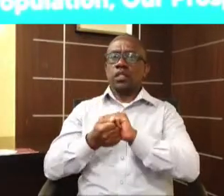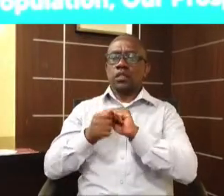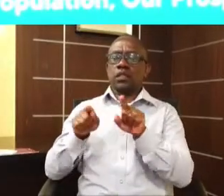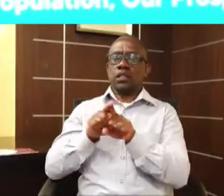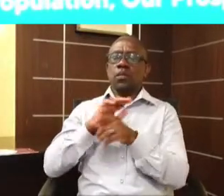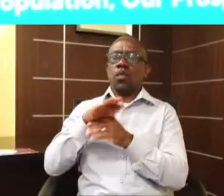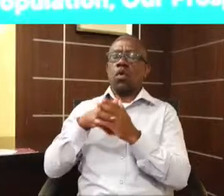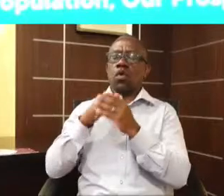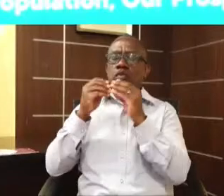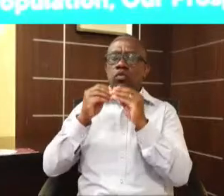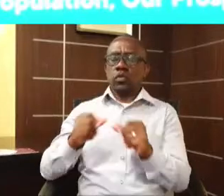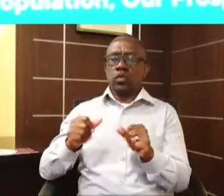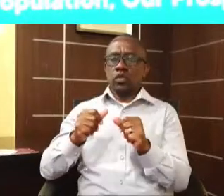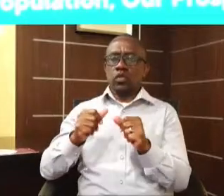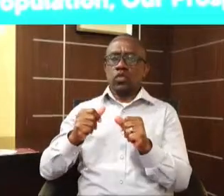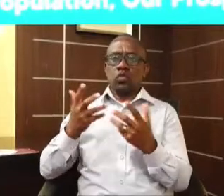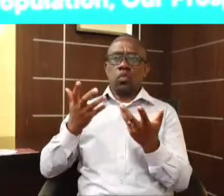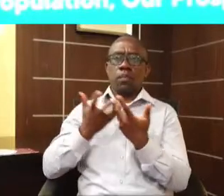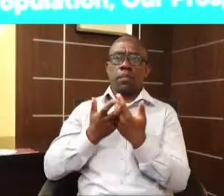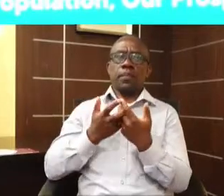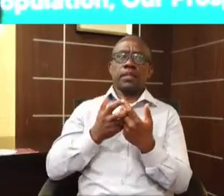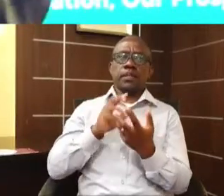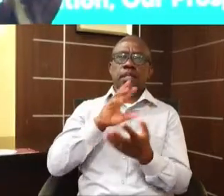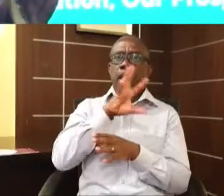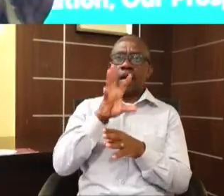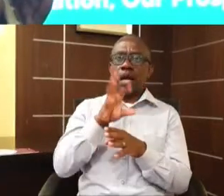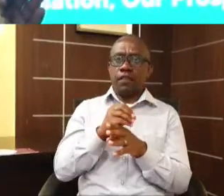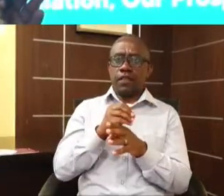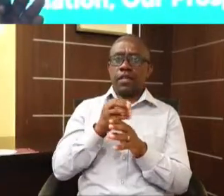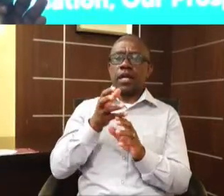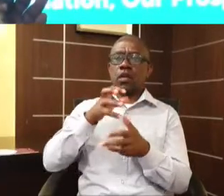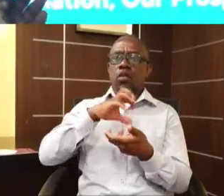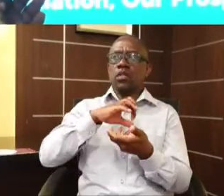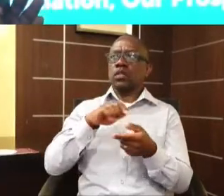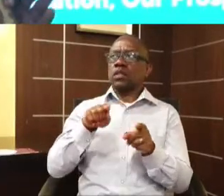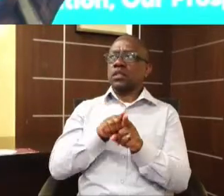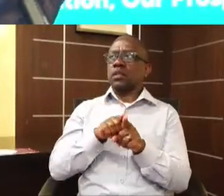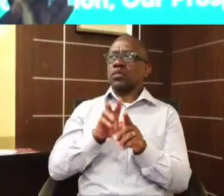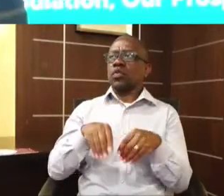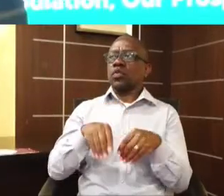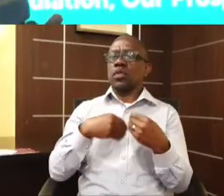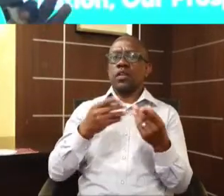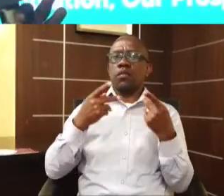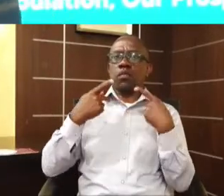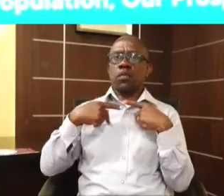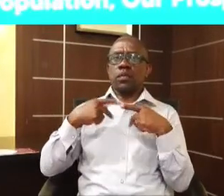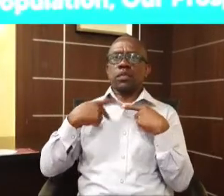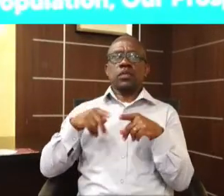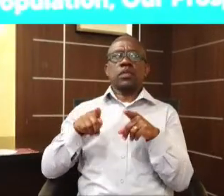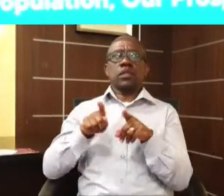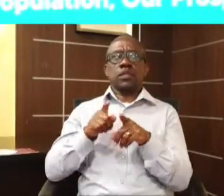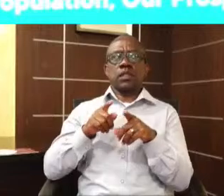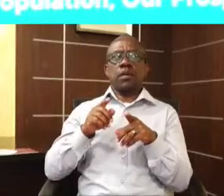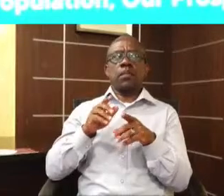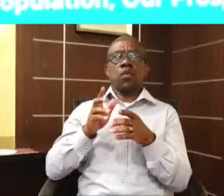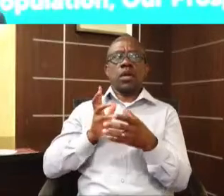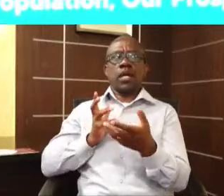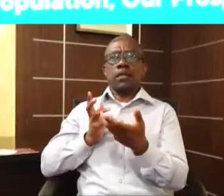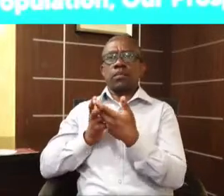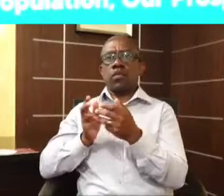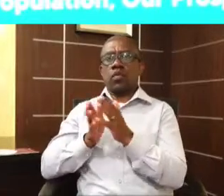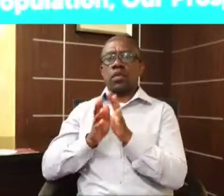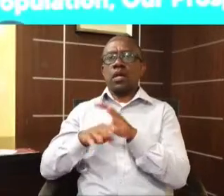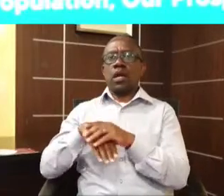solutions to the African context given the population that is consuming the output. So you find